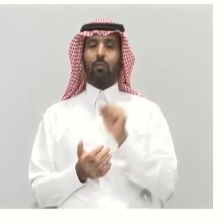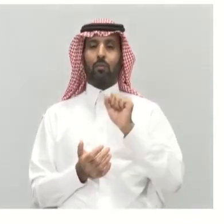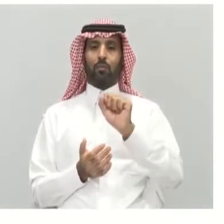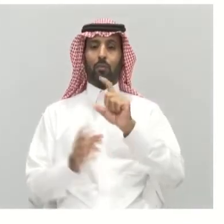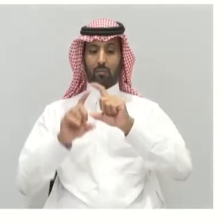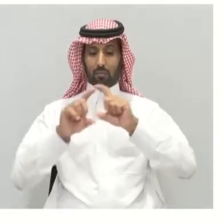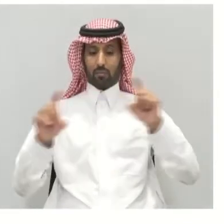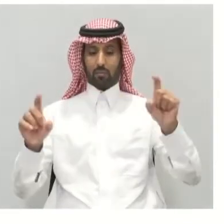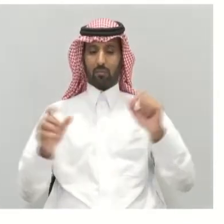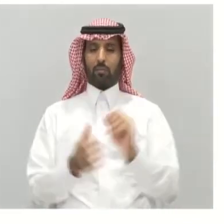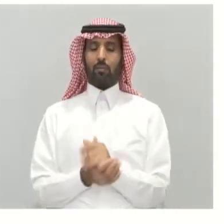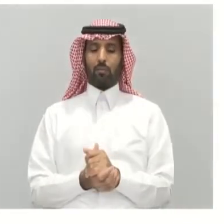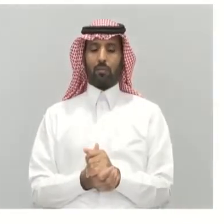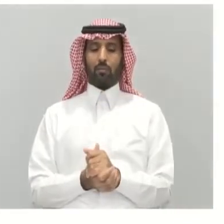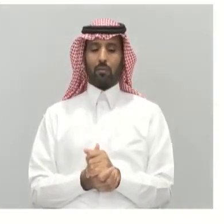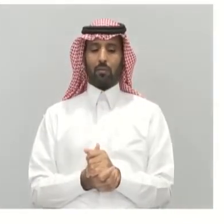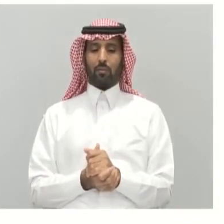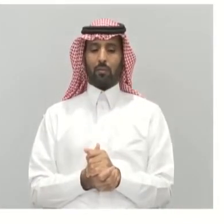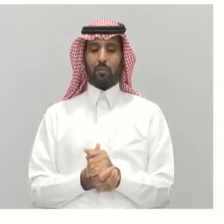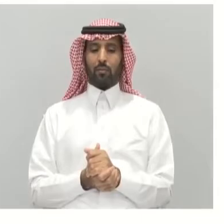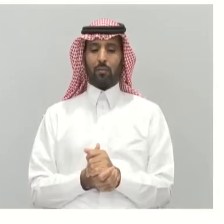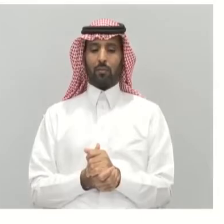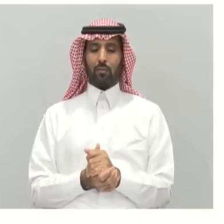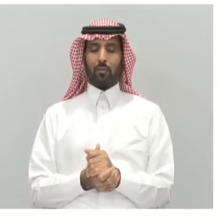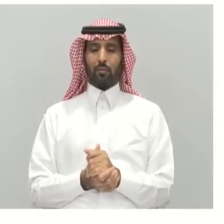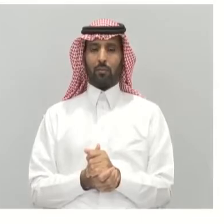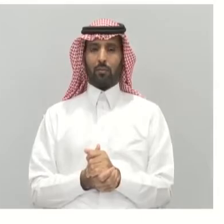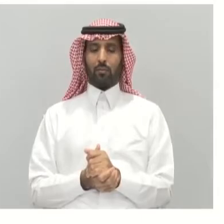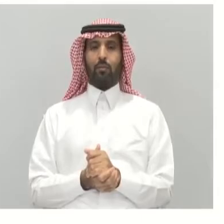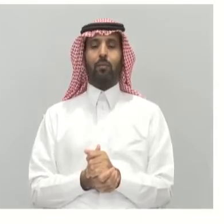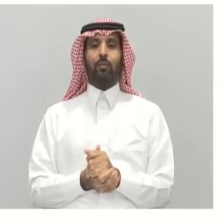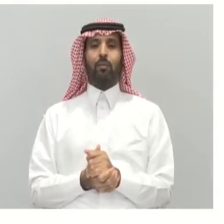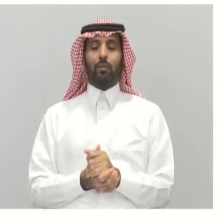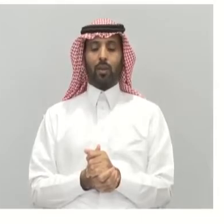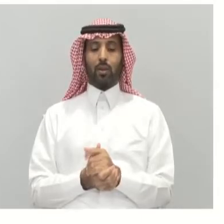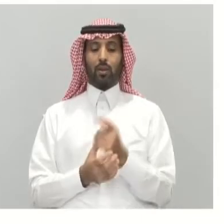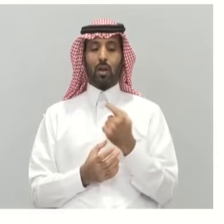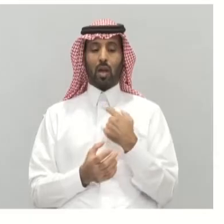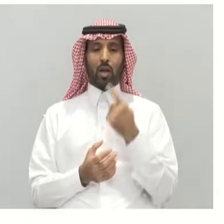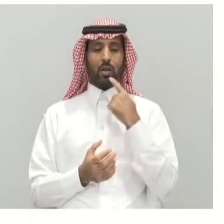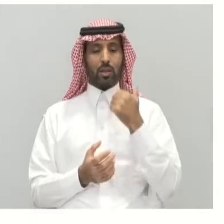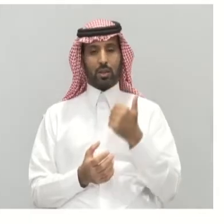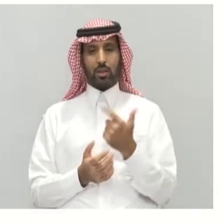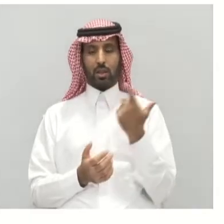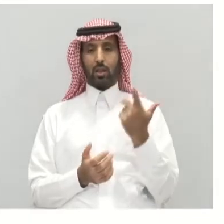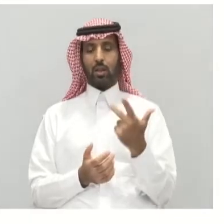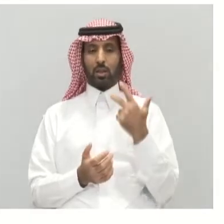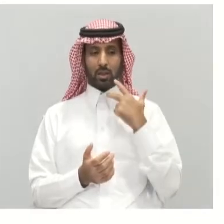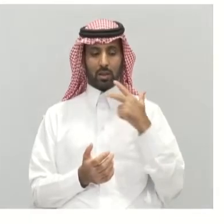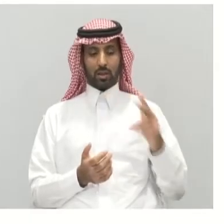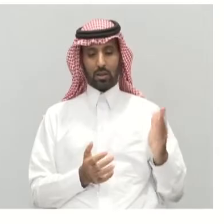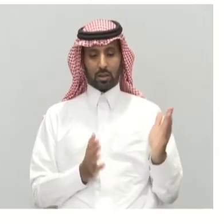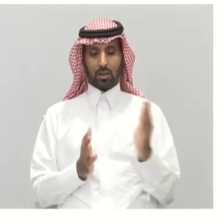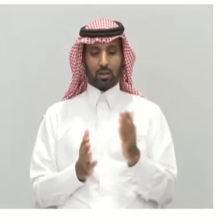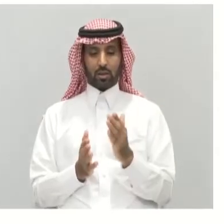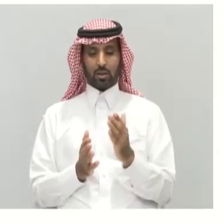your own, sorry, this is, yes, it's correct. I'm in grade 9. Can I say last